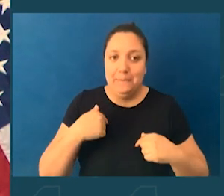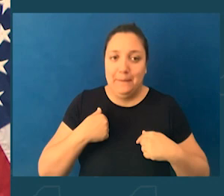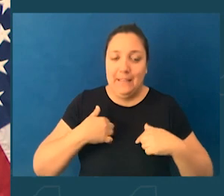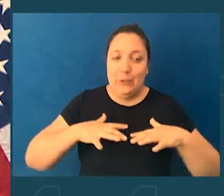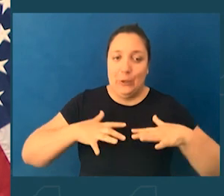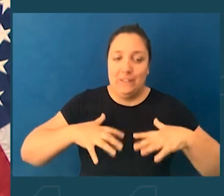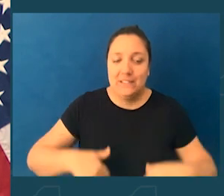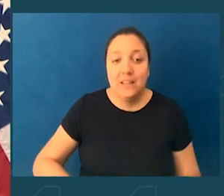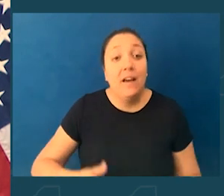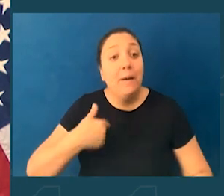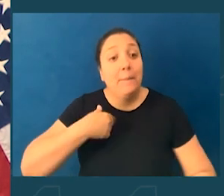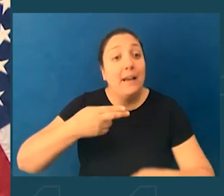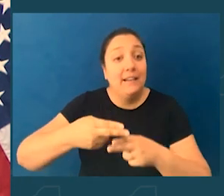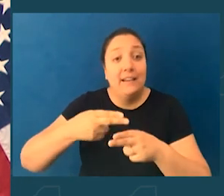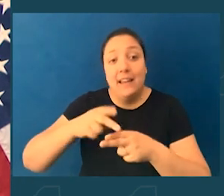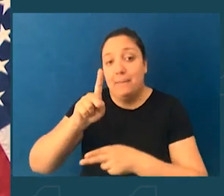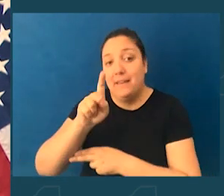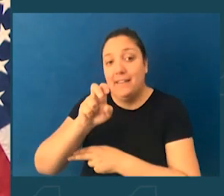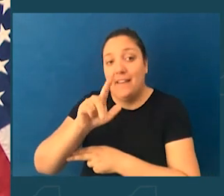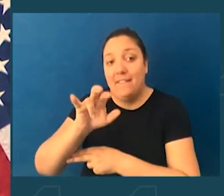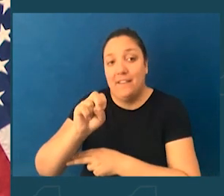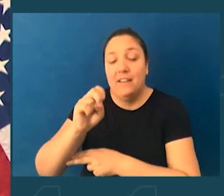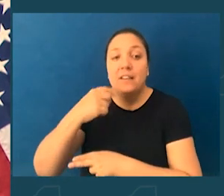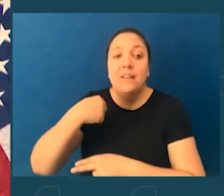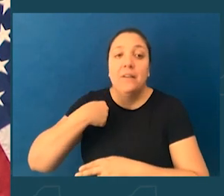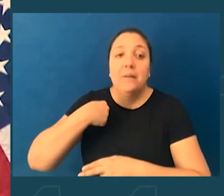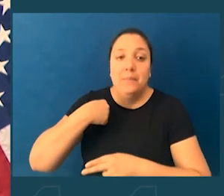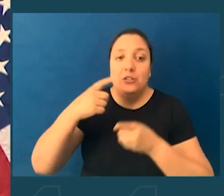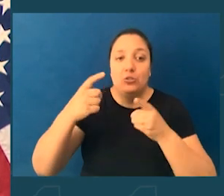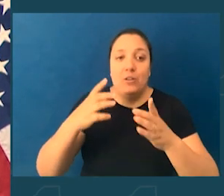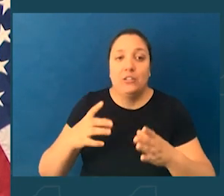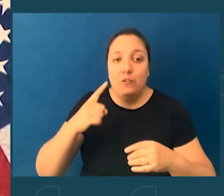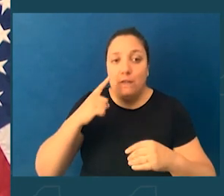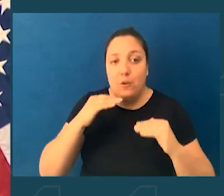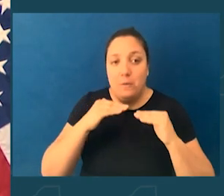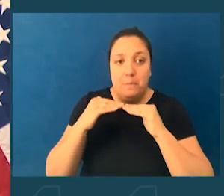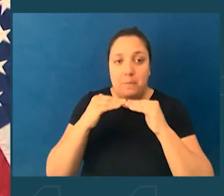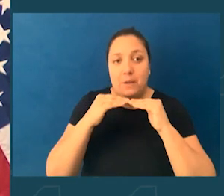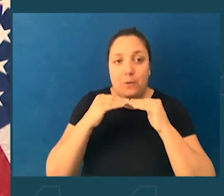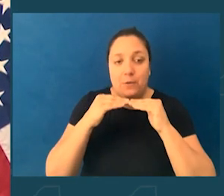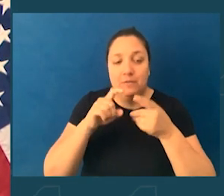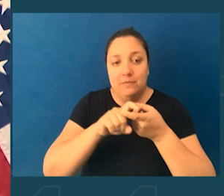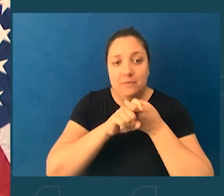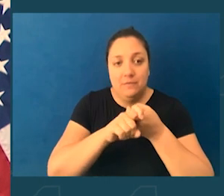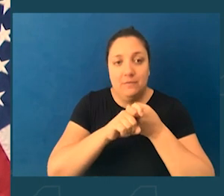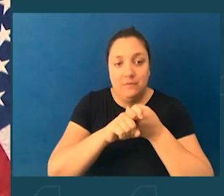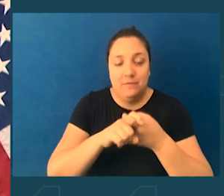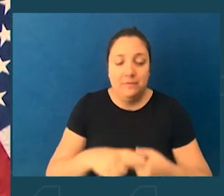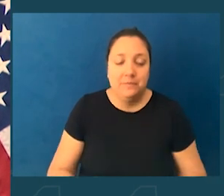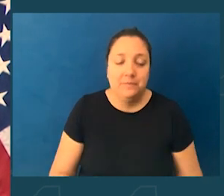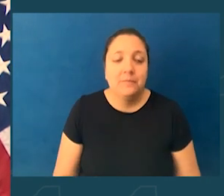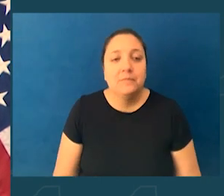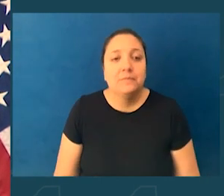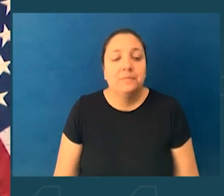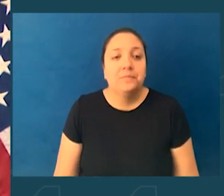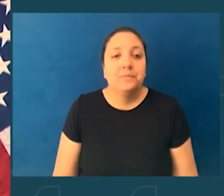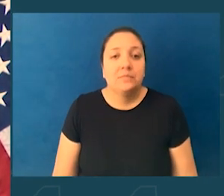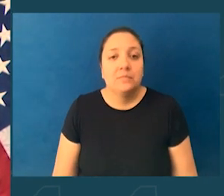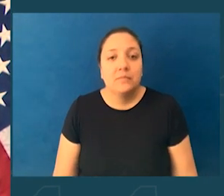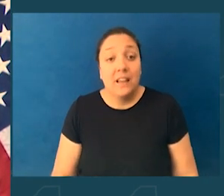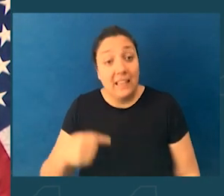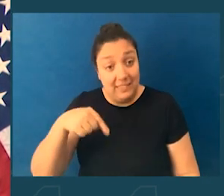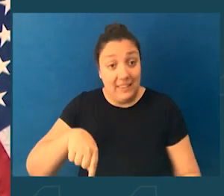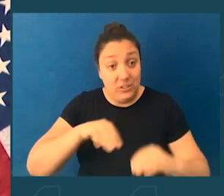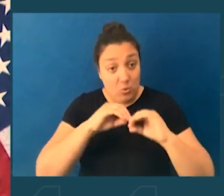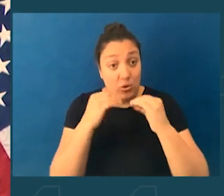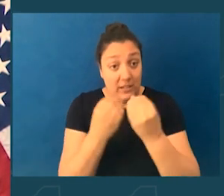Smith, and I am the director of Mental Health Peer Connection, part of the Western New York Independent Living family of agencies, an organization that has